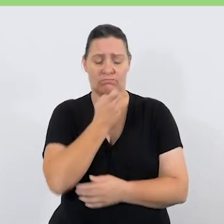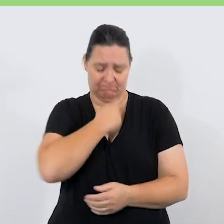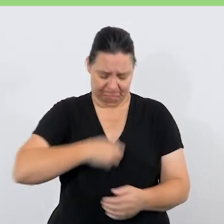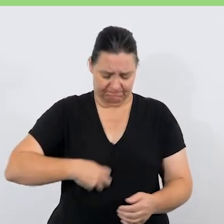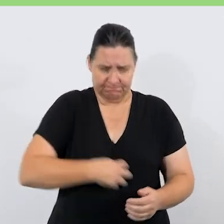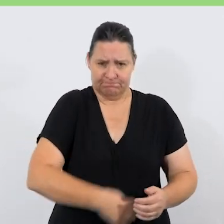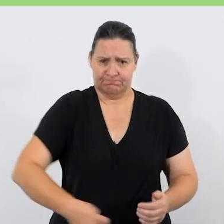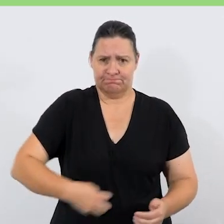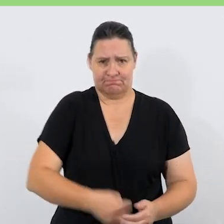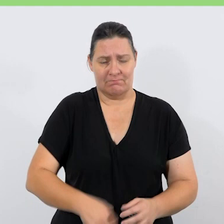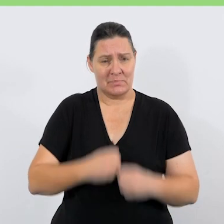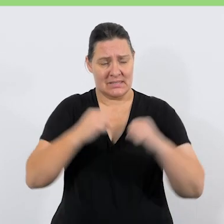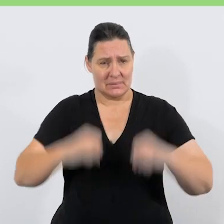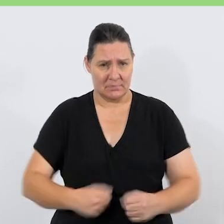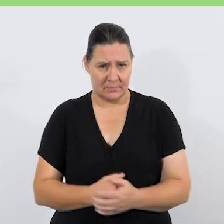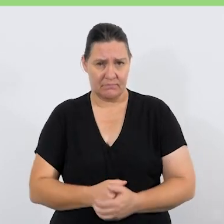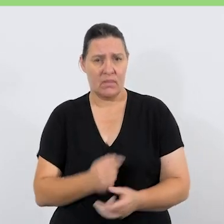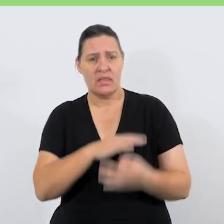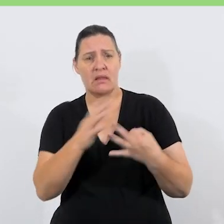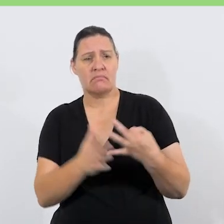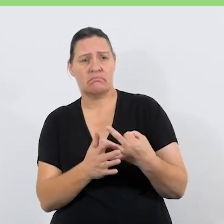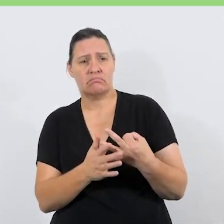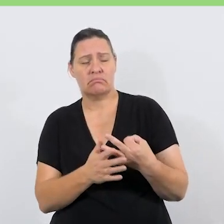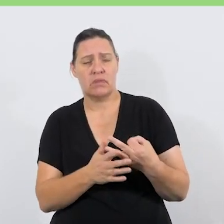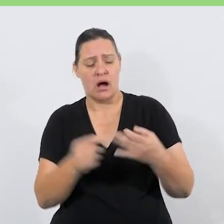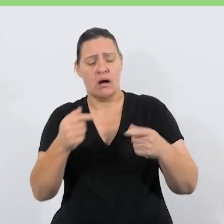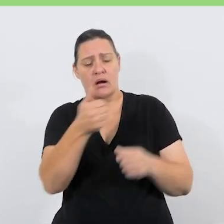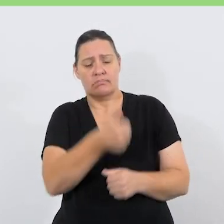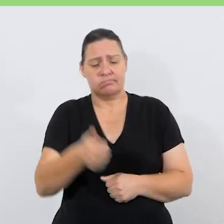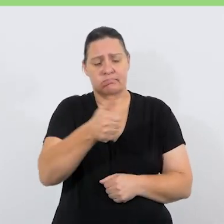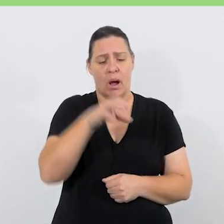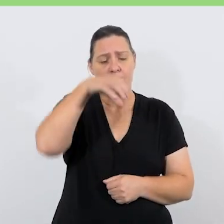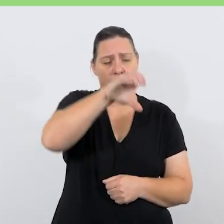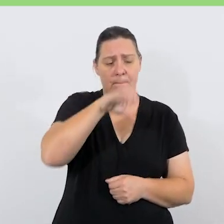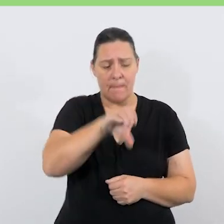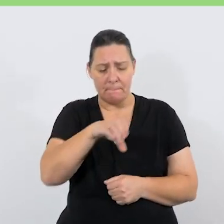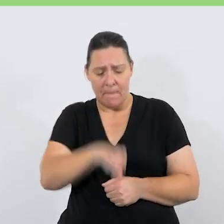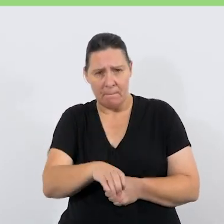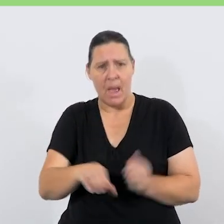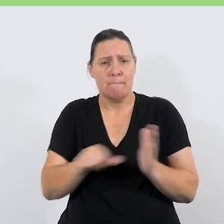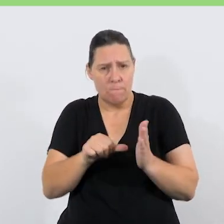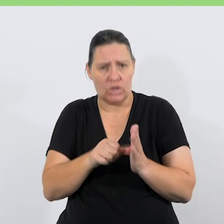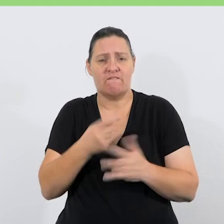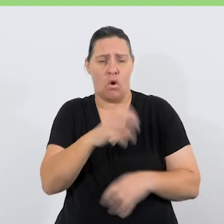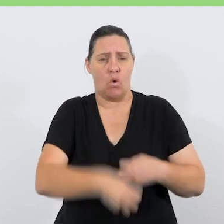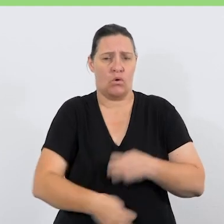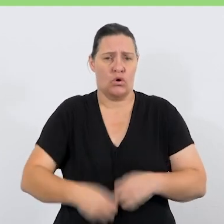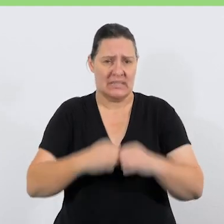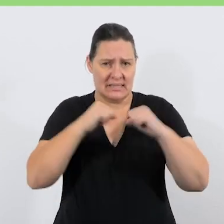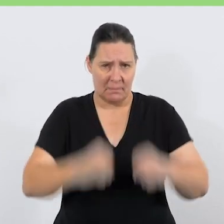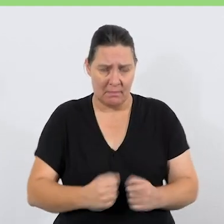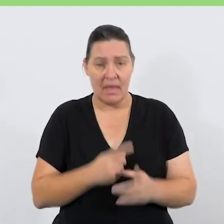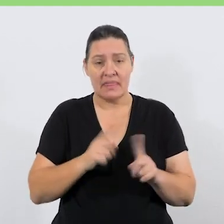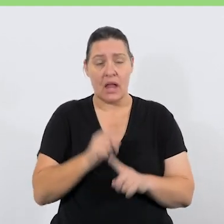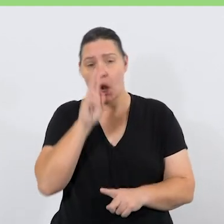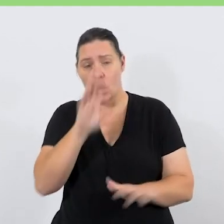digestive system. And then we are going to look at the main components of the digestive system. And lastly, we are going to look